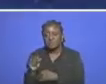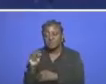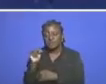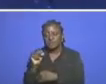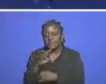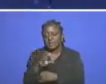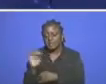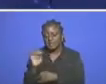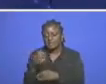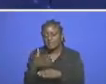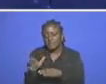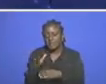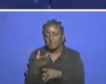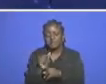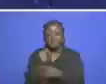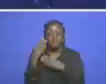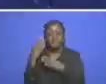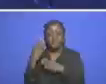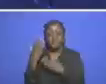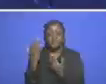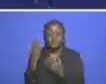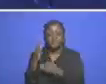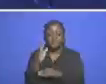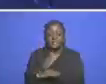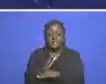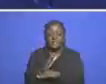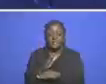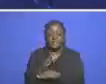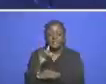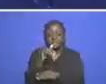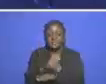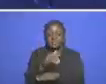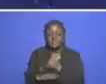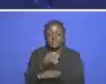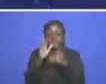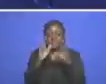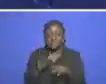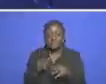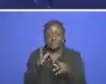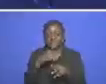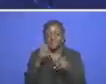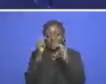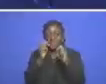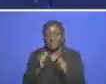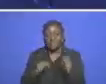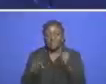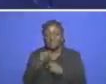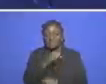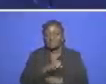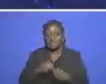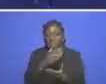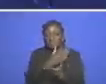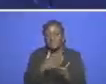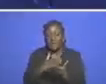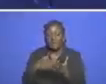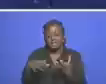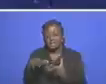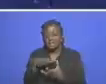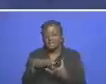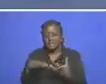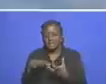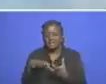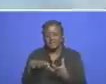Bahamas. Our forecast for tonight calls for some evening showers and thunderstorms in spots, otherwise partly cloudy conditions with a low temperature getting down